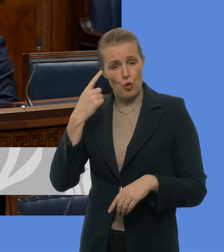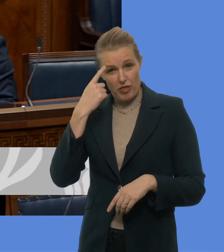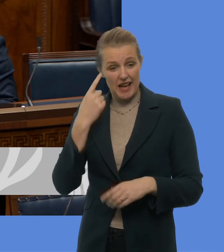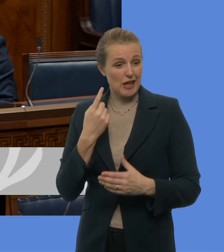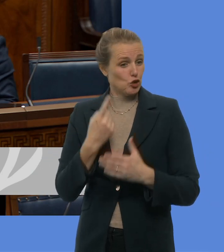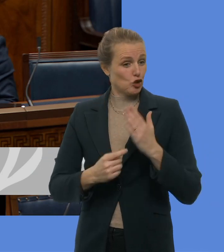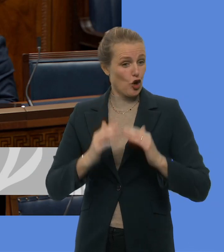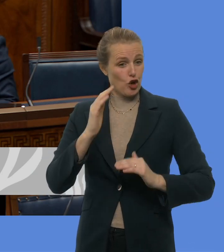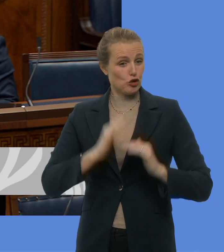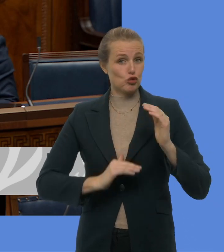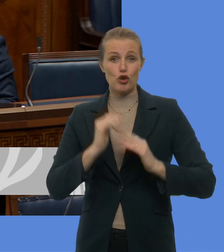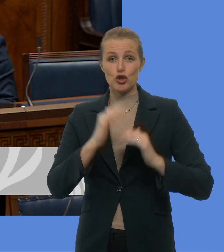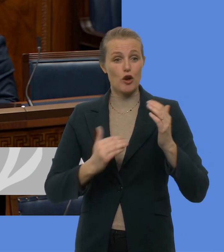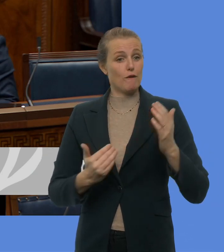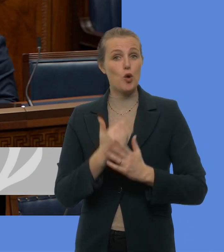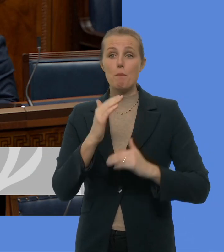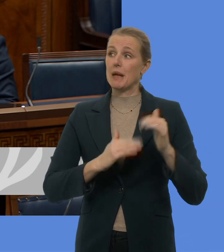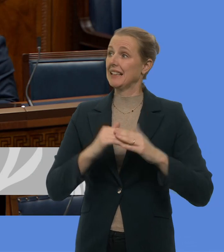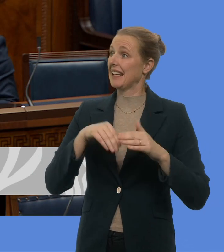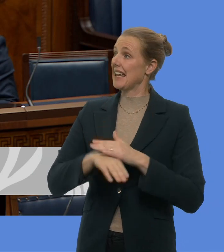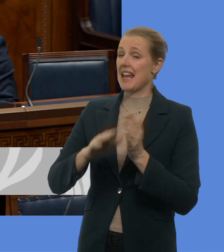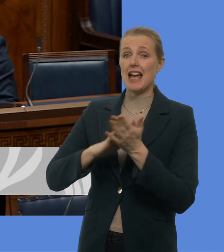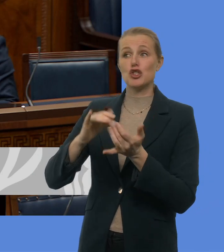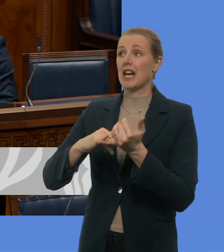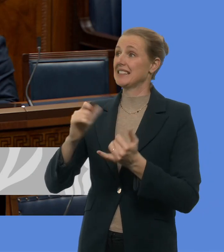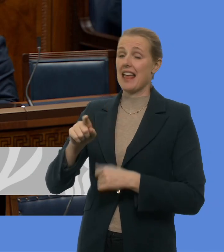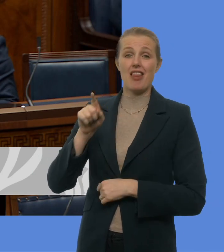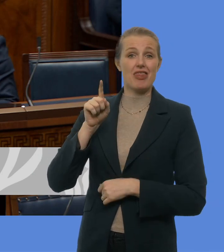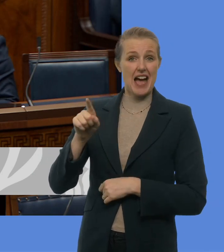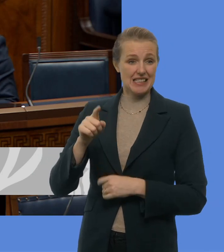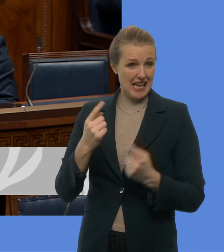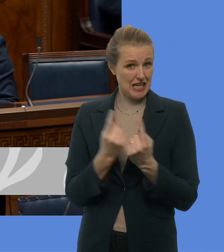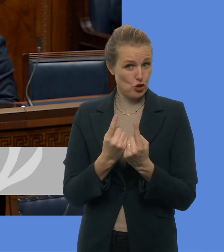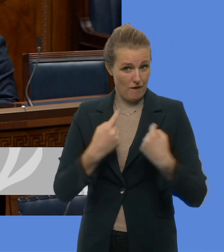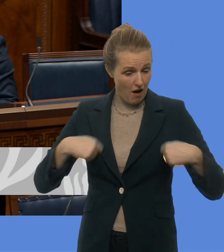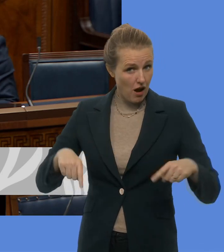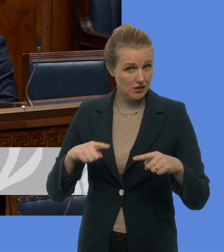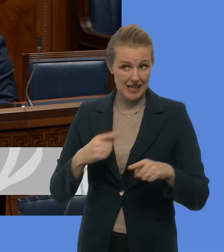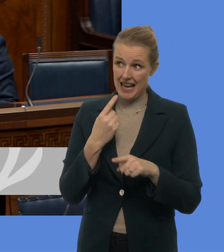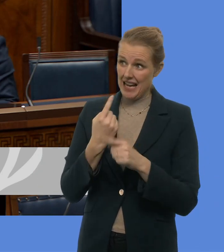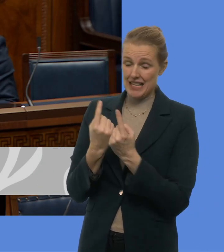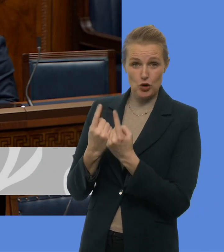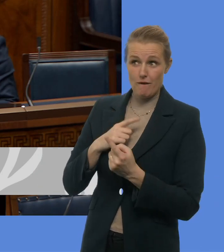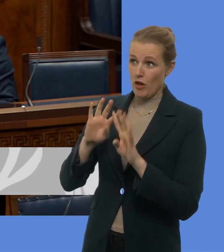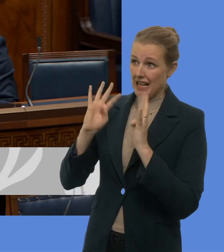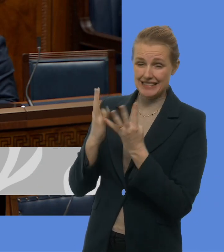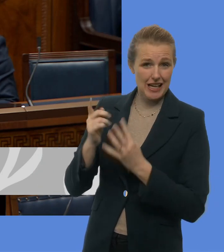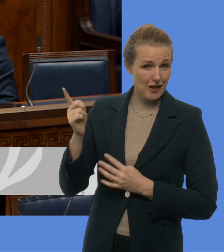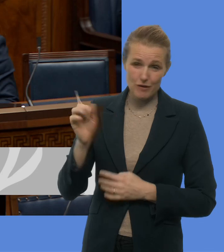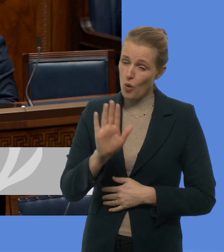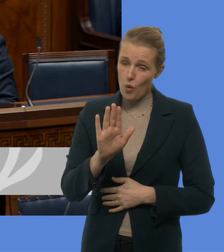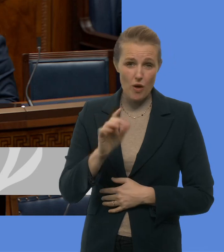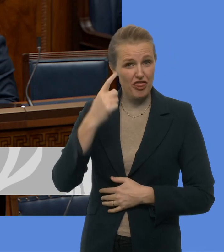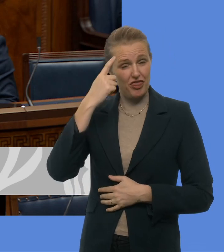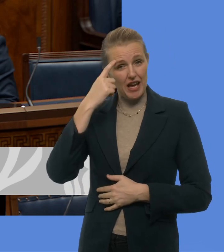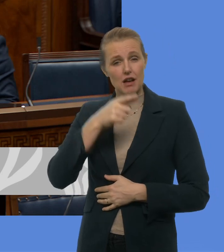new build within health and social care that should be an issue for this House and for the Executive. You know, you think of things like